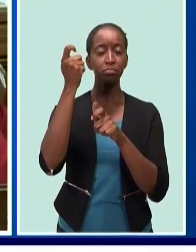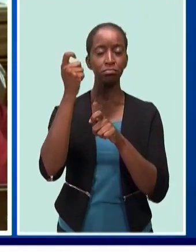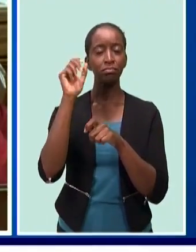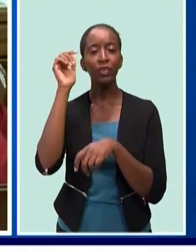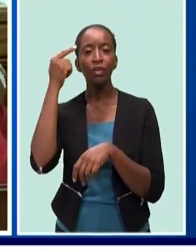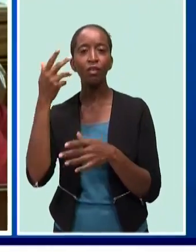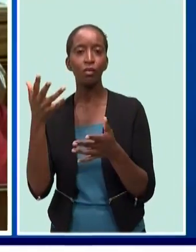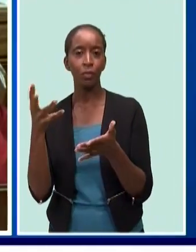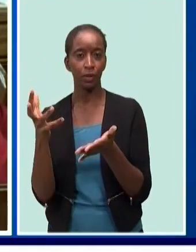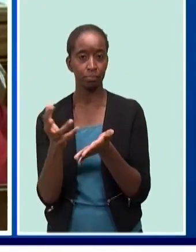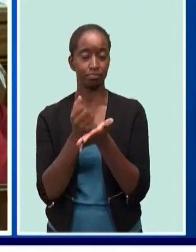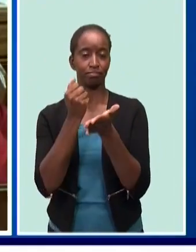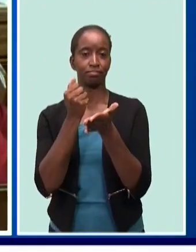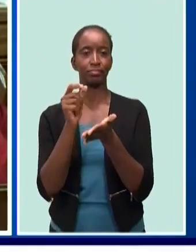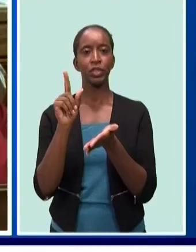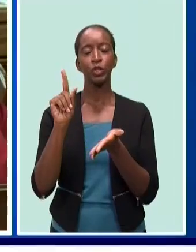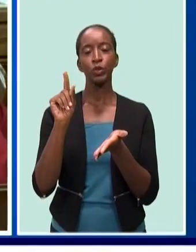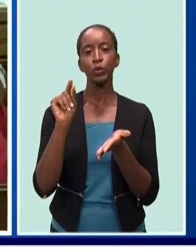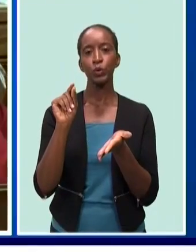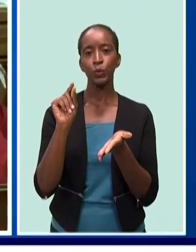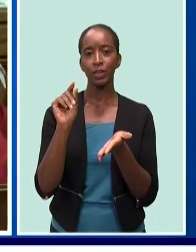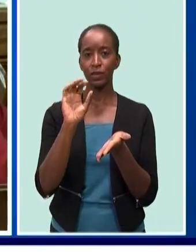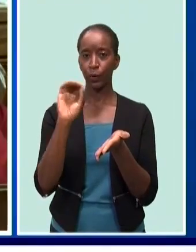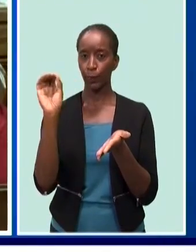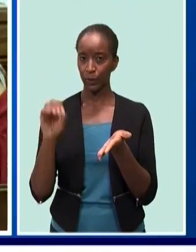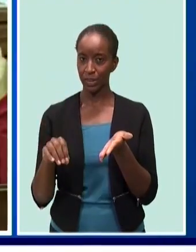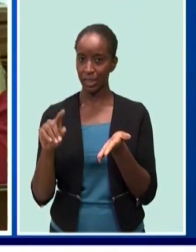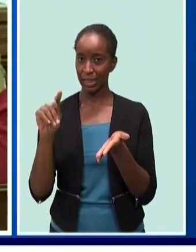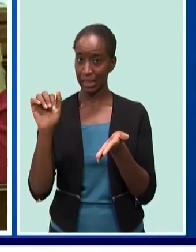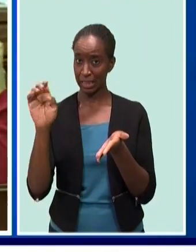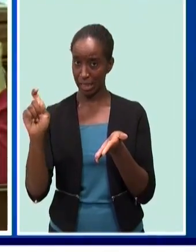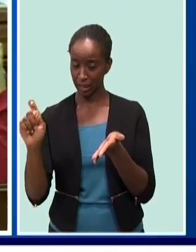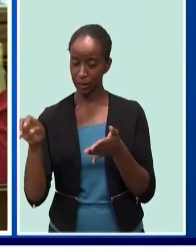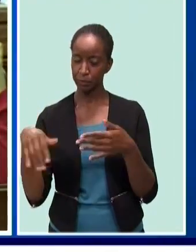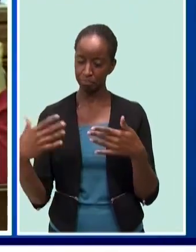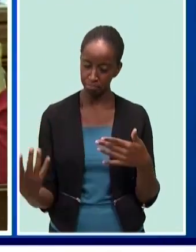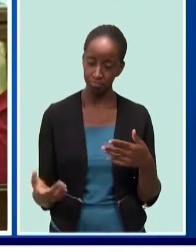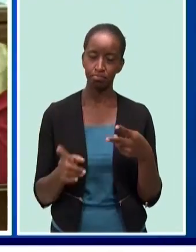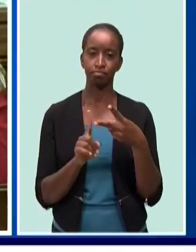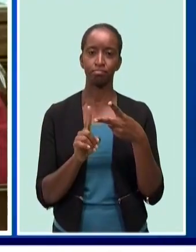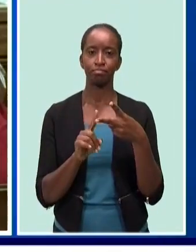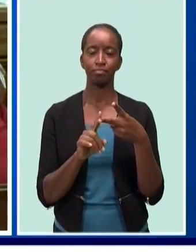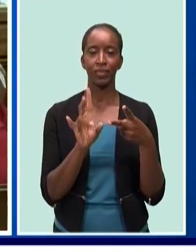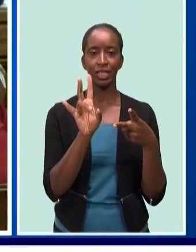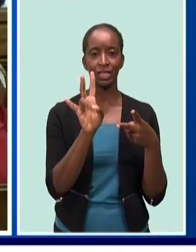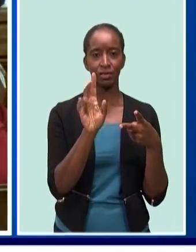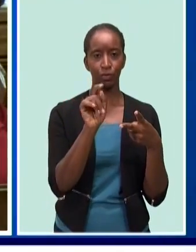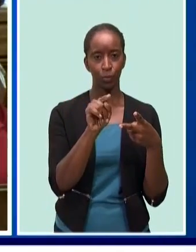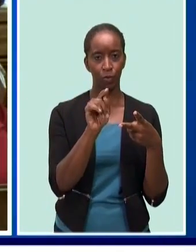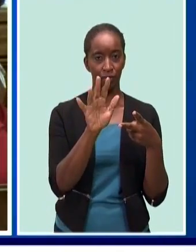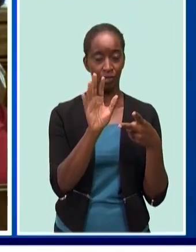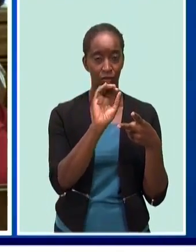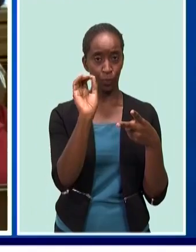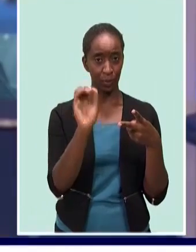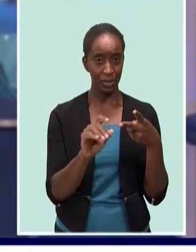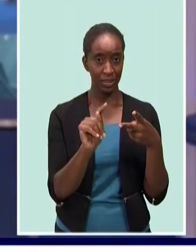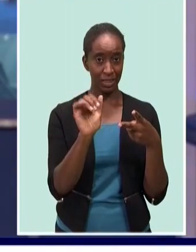17.5% gambling tax on the net drop of all gaming